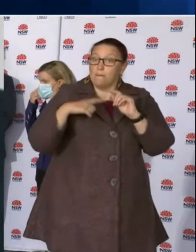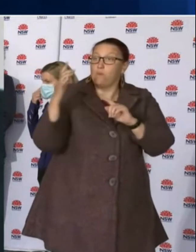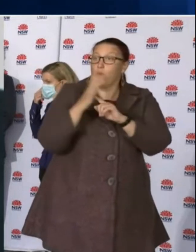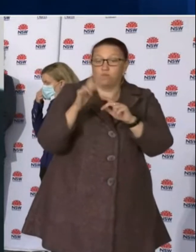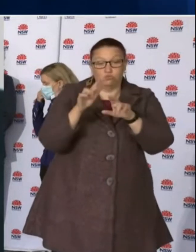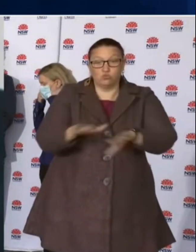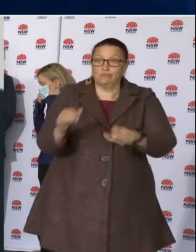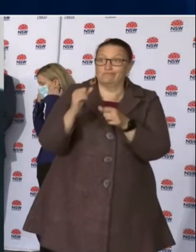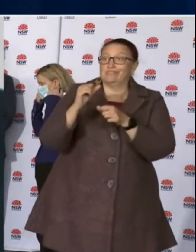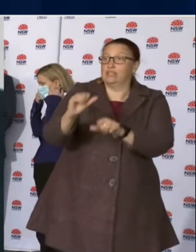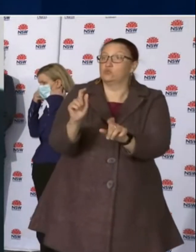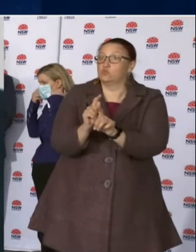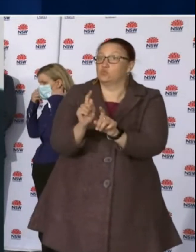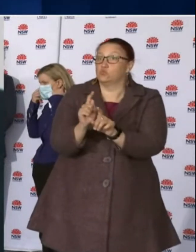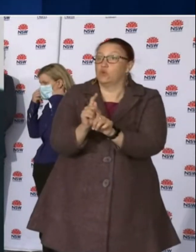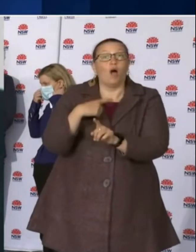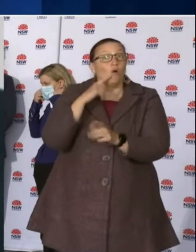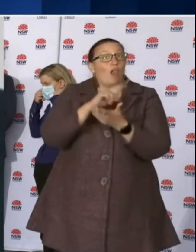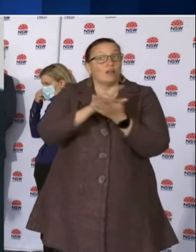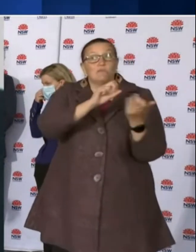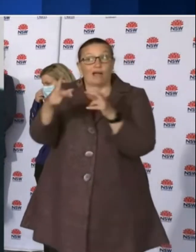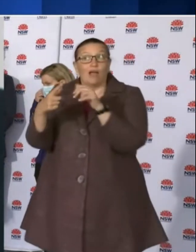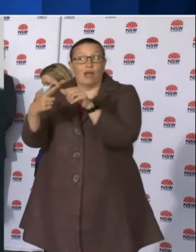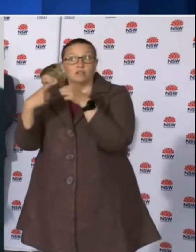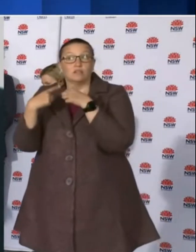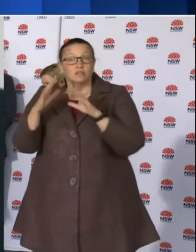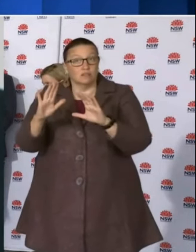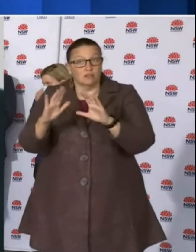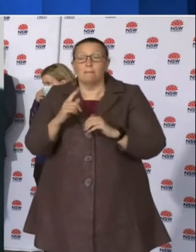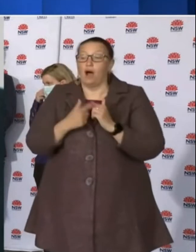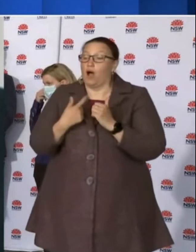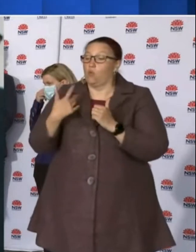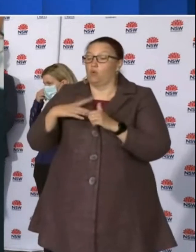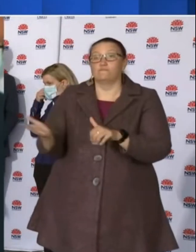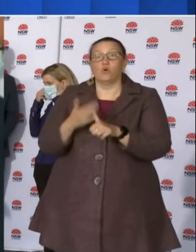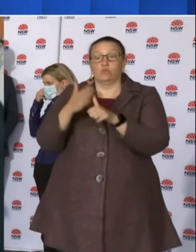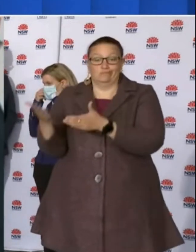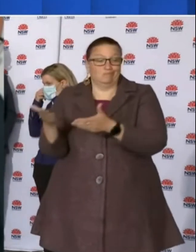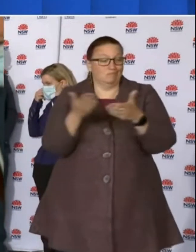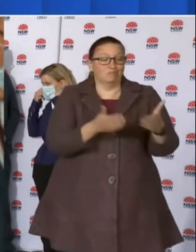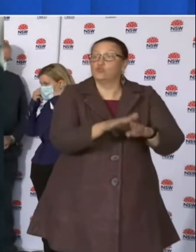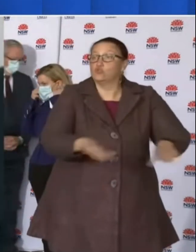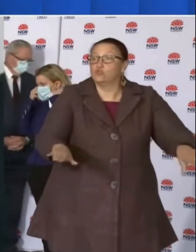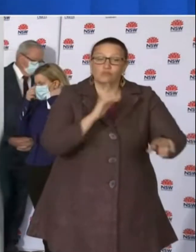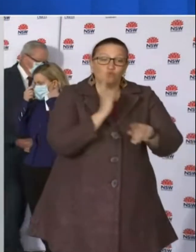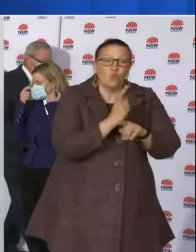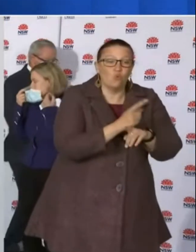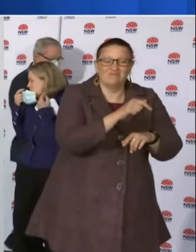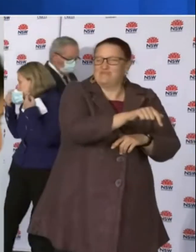make this point from a health expert perspective, so that we're all aware that this is now a deadly disease which impacts younger